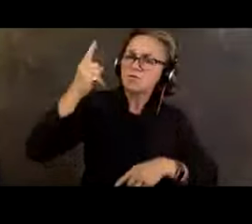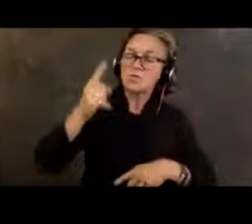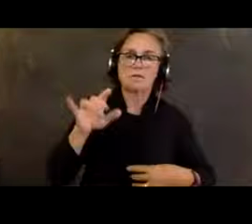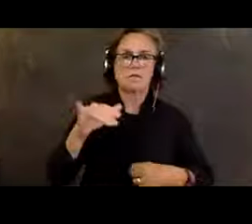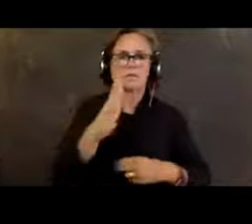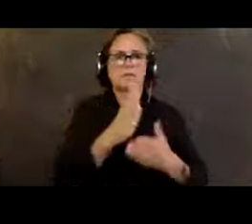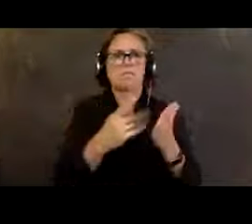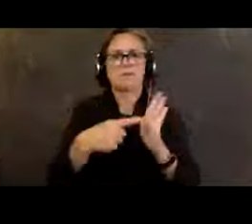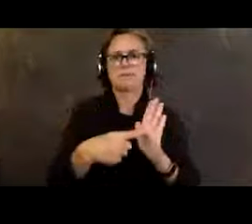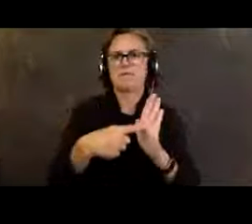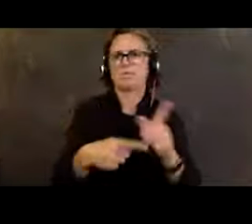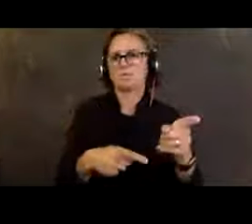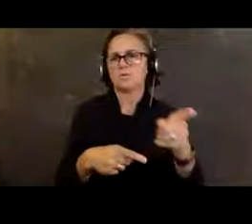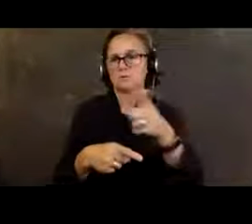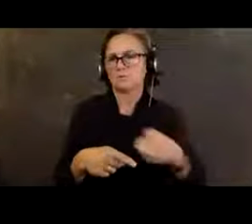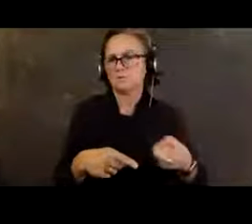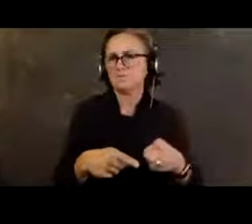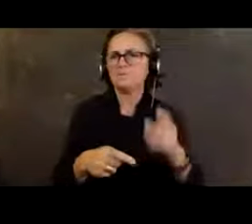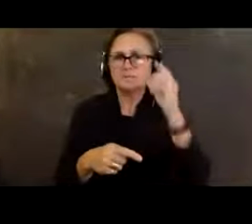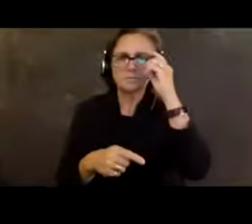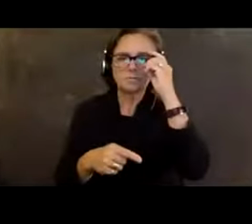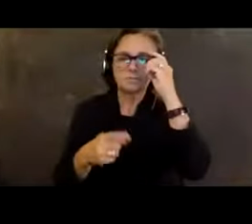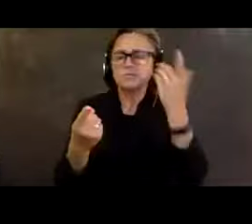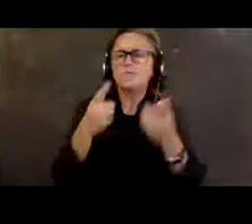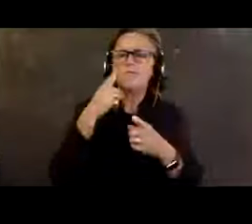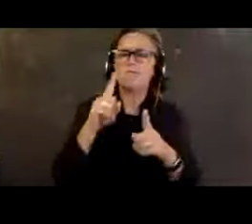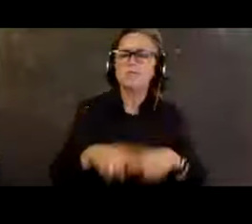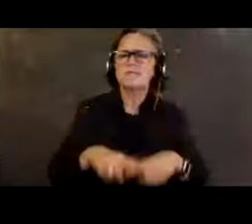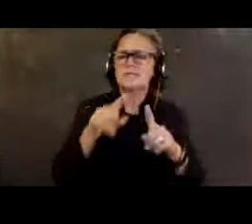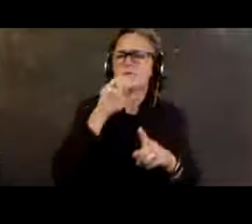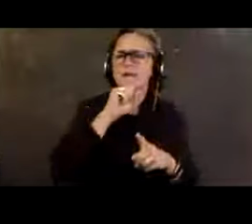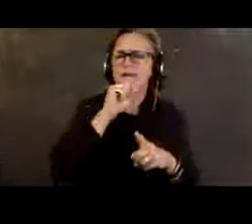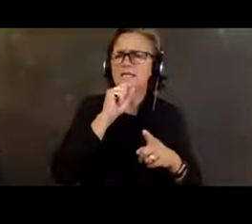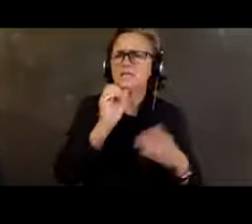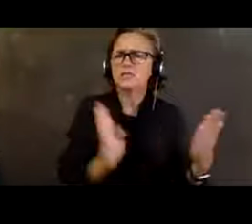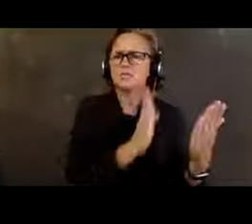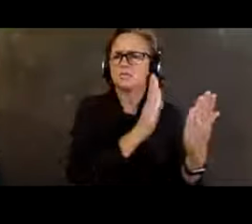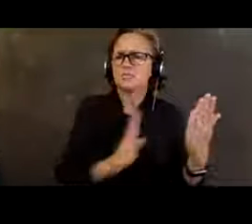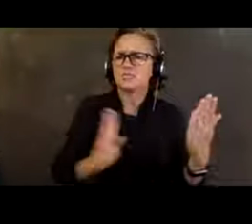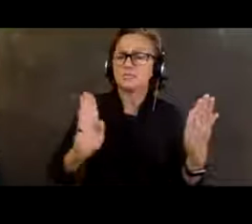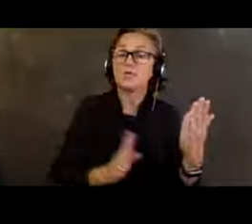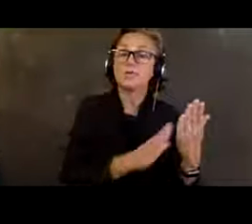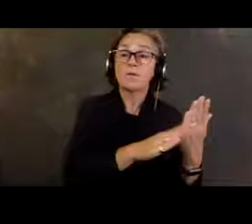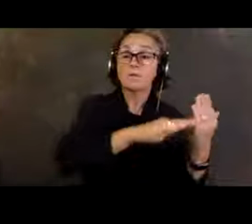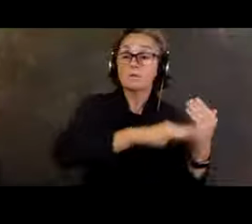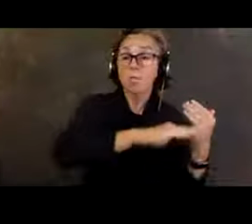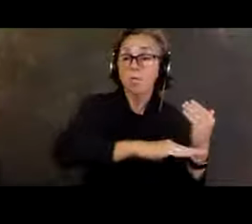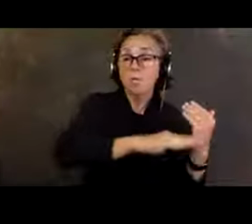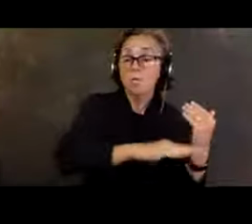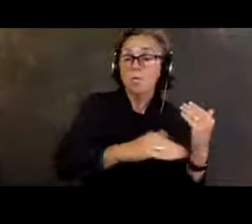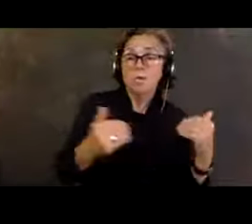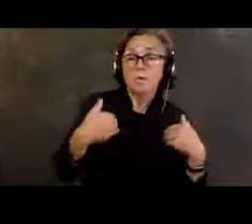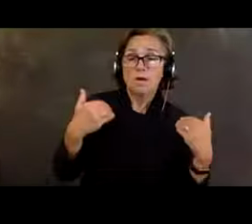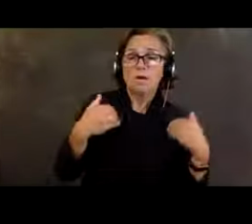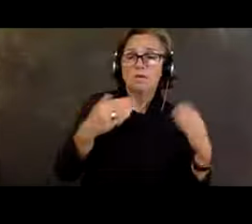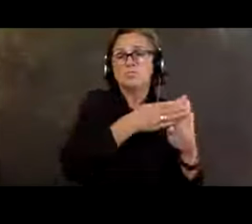books that for different age ranges. from little kids to